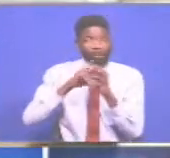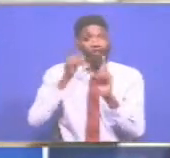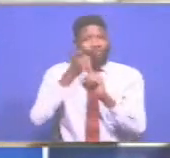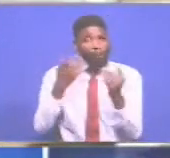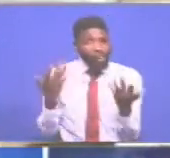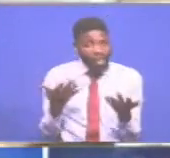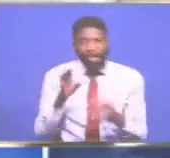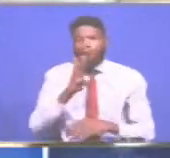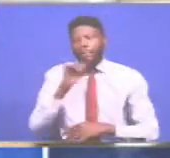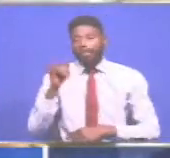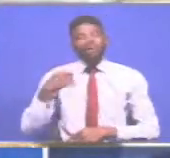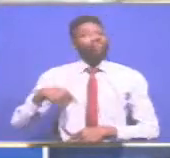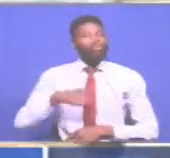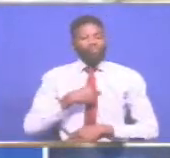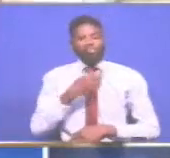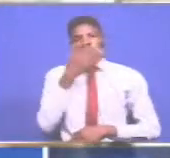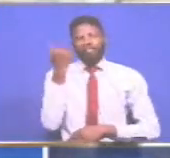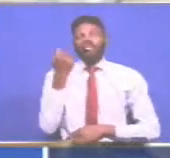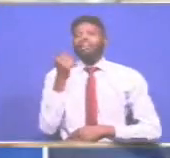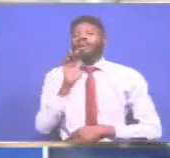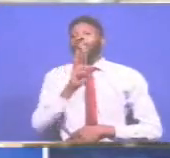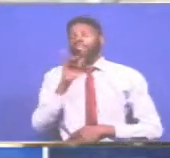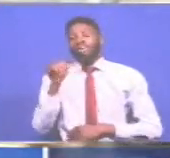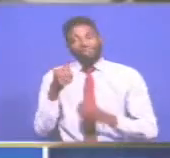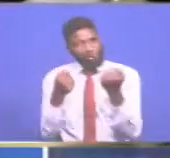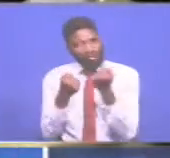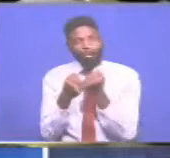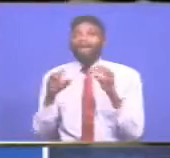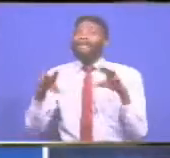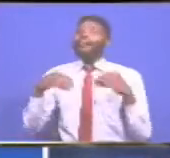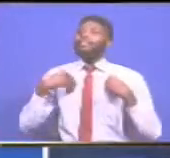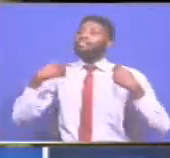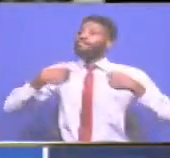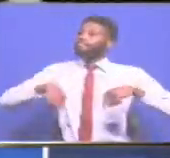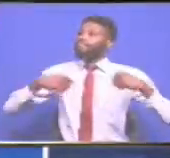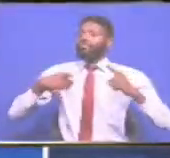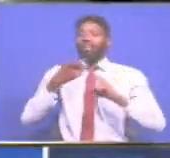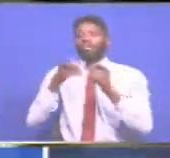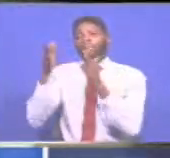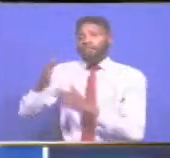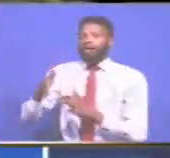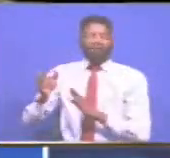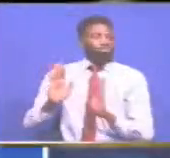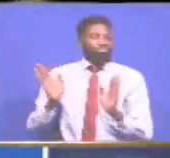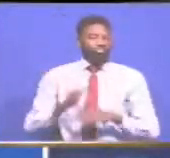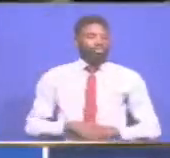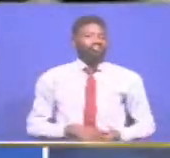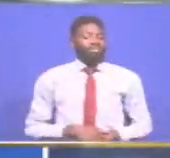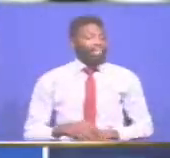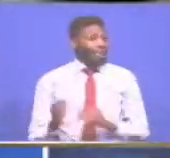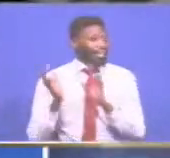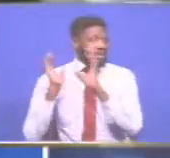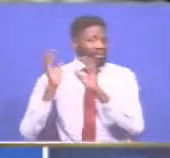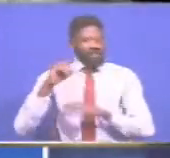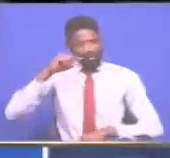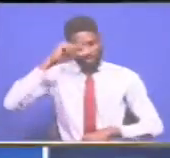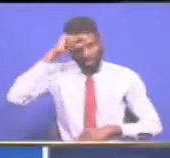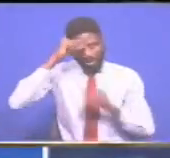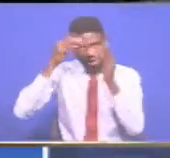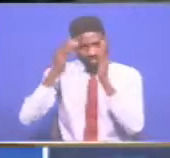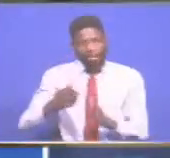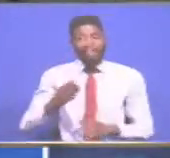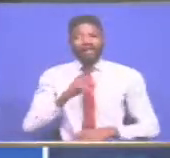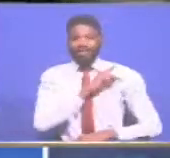the BBI na tusitishiwe na mtu. Kilifi Governor Amason Kingi has also lauded the lawmakers